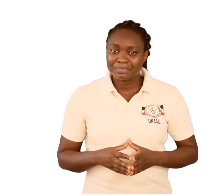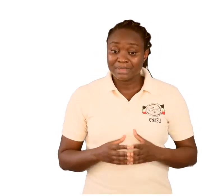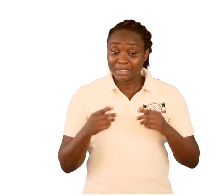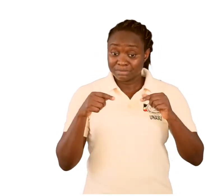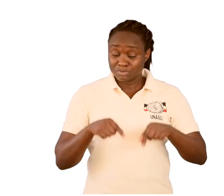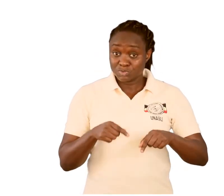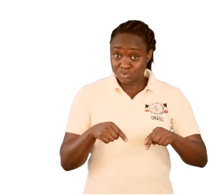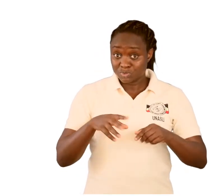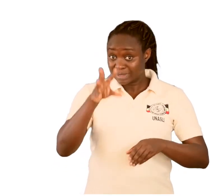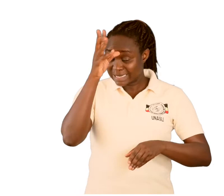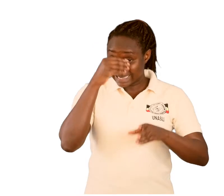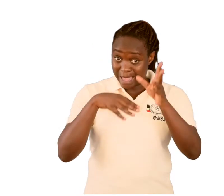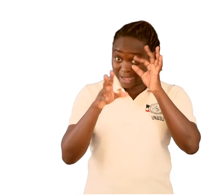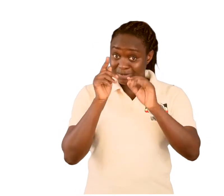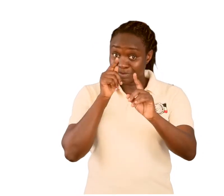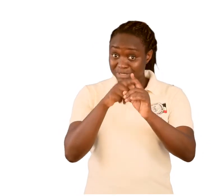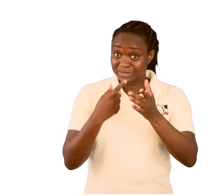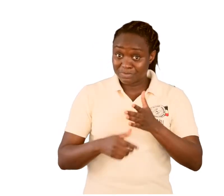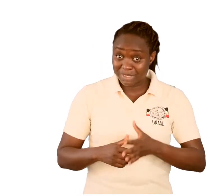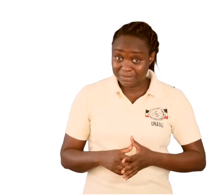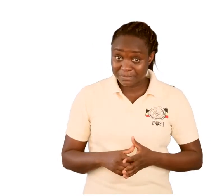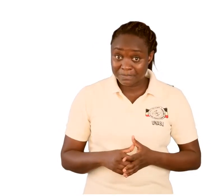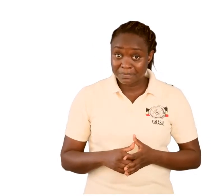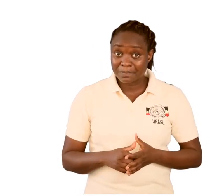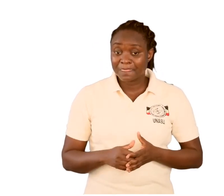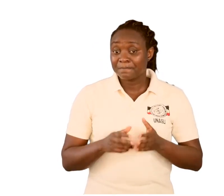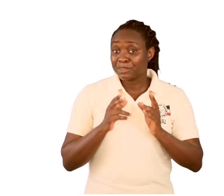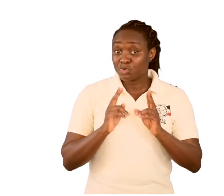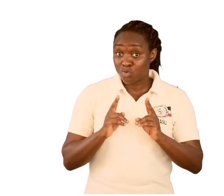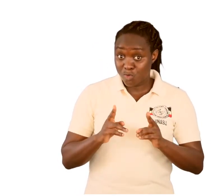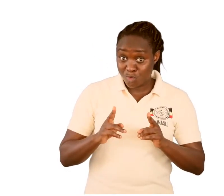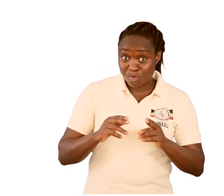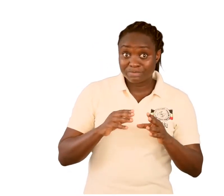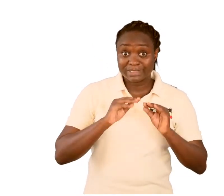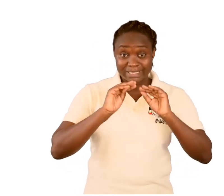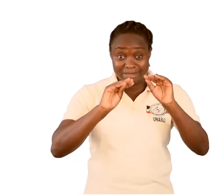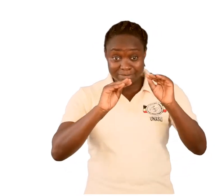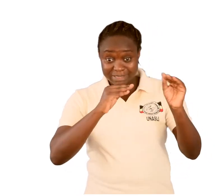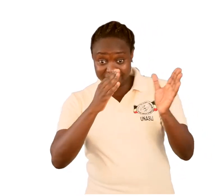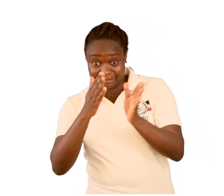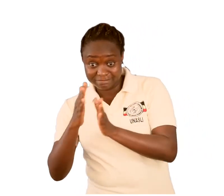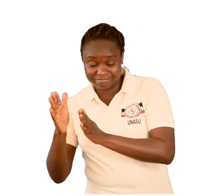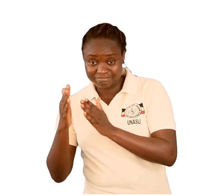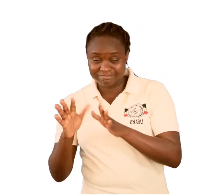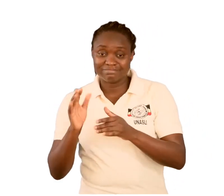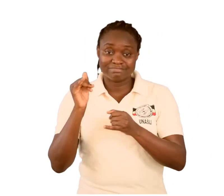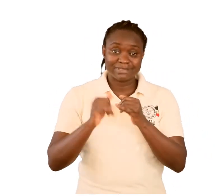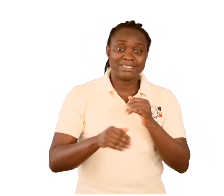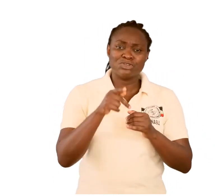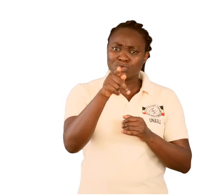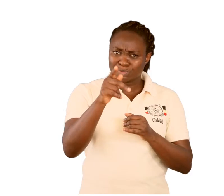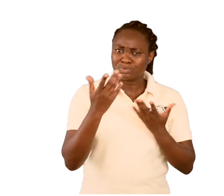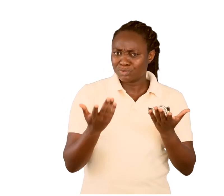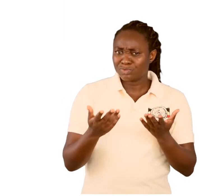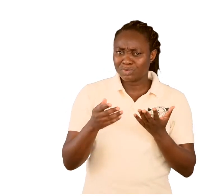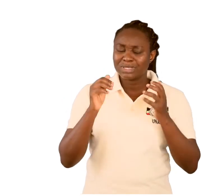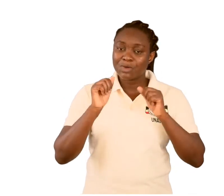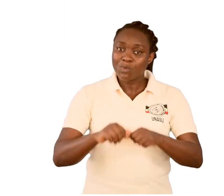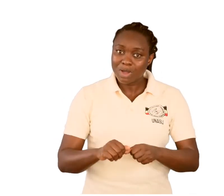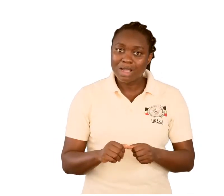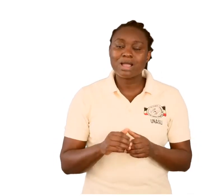learning objective for today is that by the end of the lesson, you, my learner, should be able